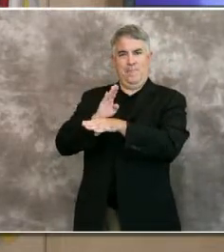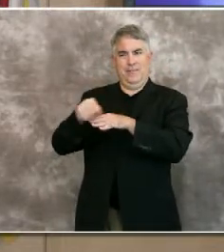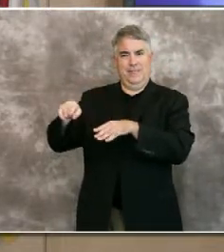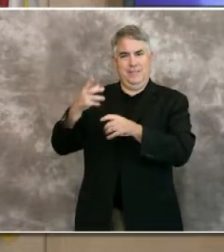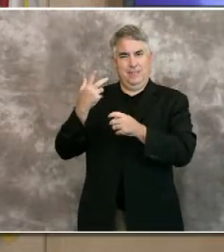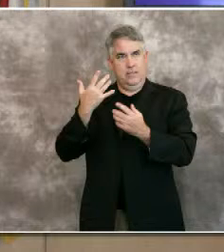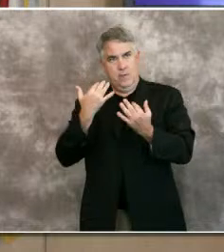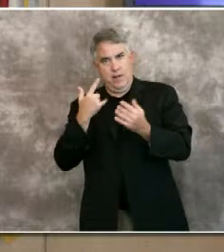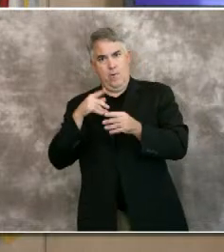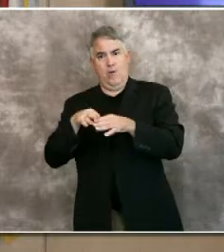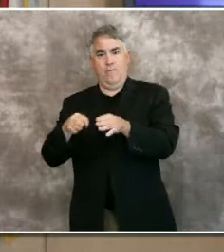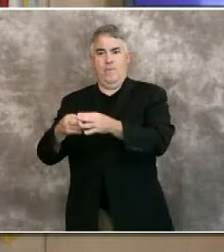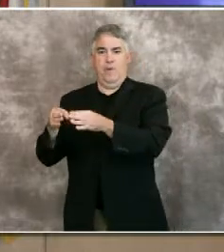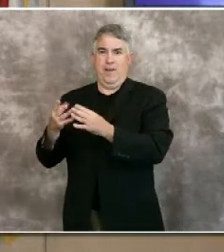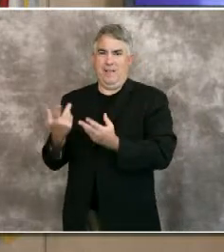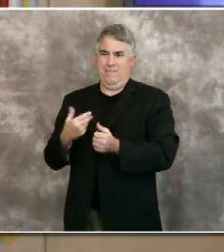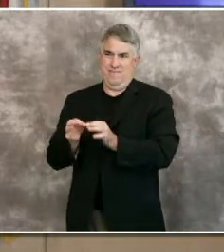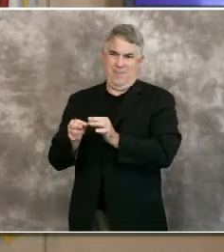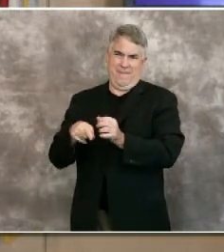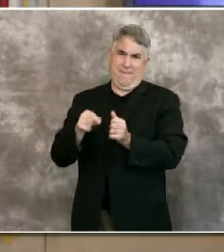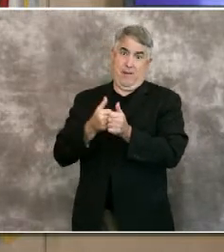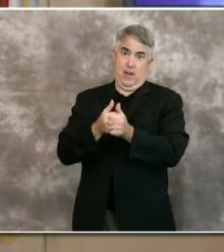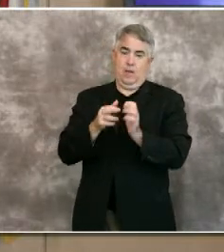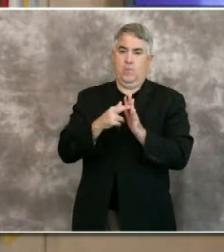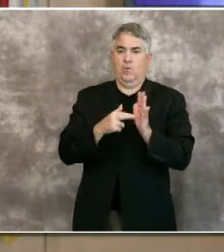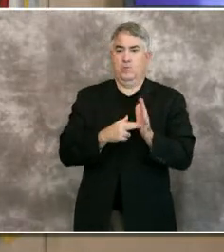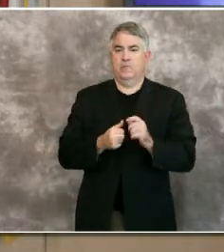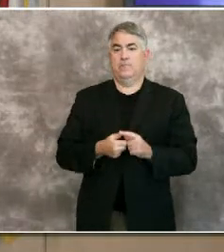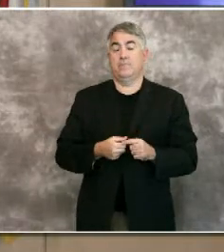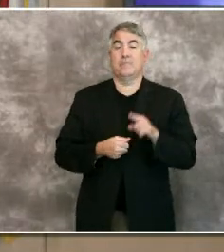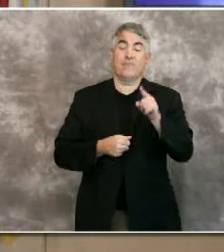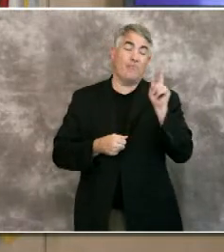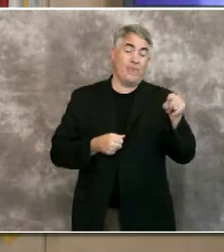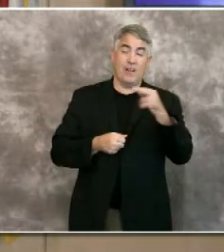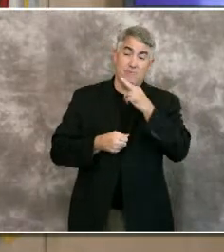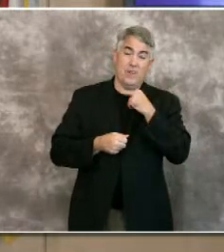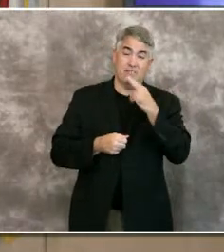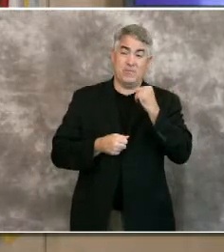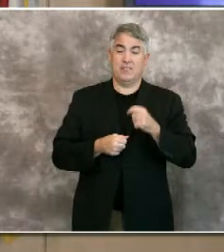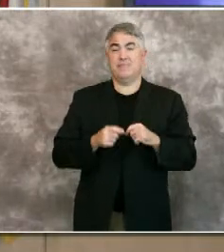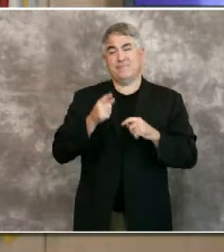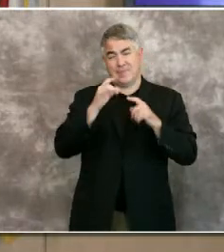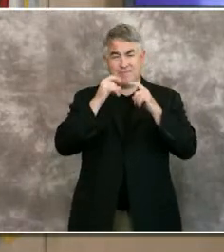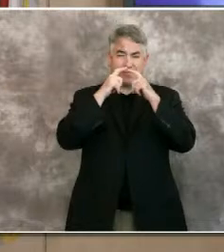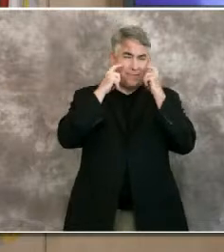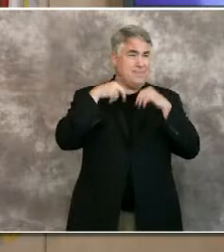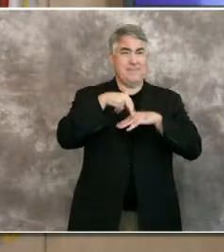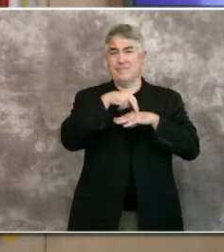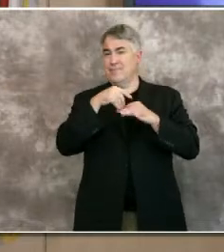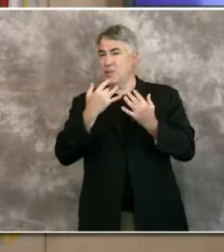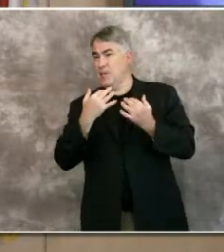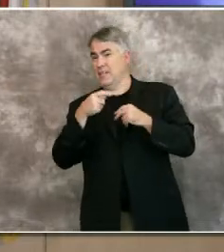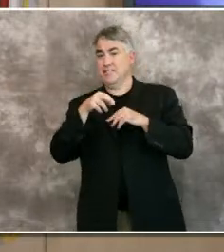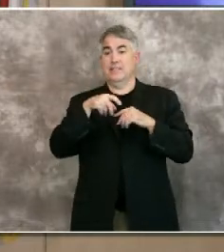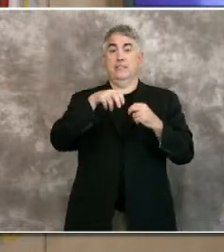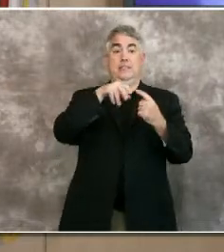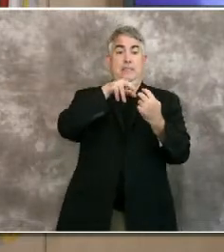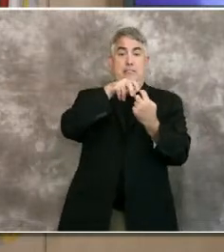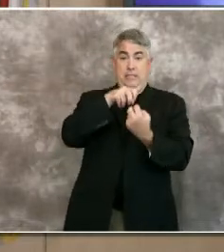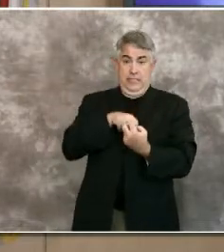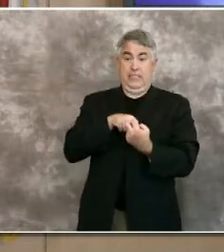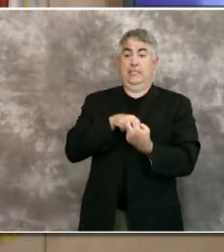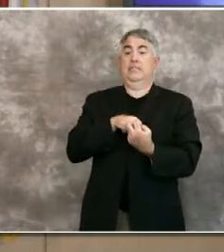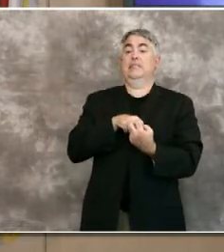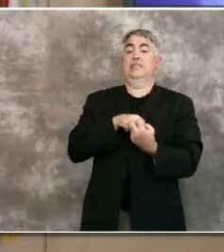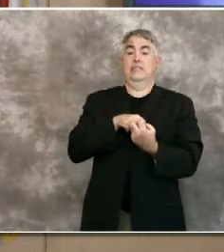clarification from the state, which is that when you go to a restaurant, you shall wear a face covering until you are seated, and we will continue to adhere to that